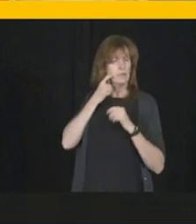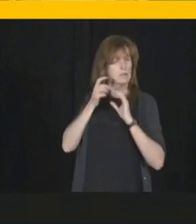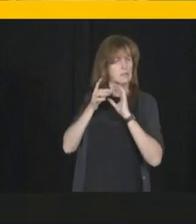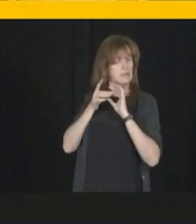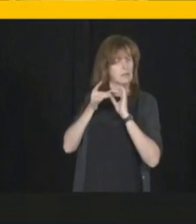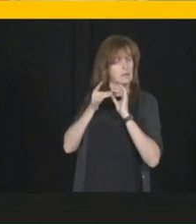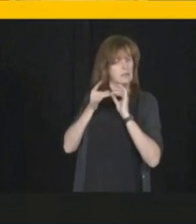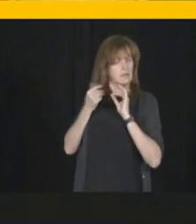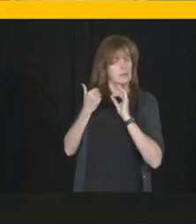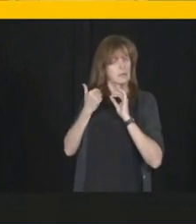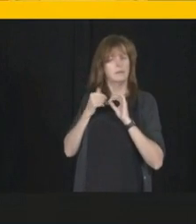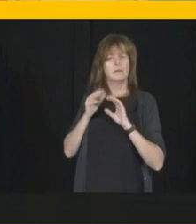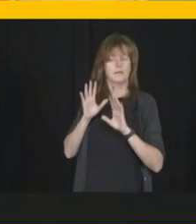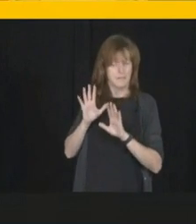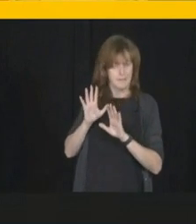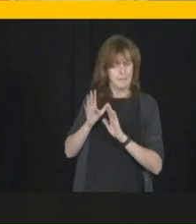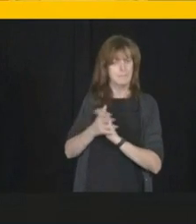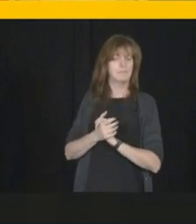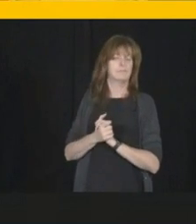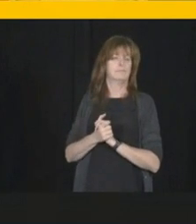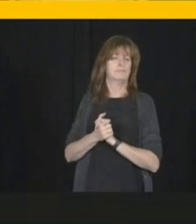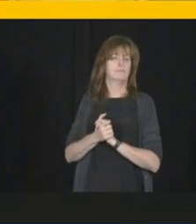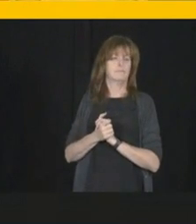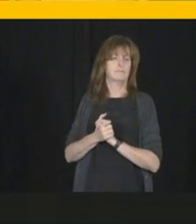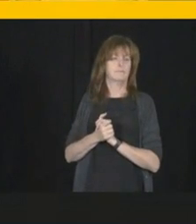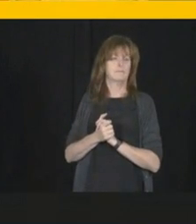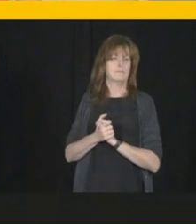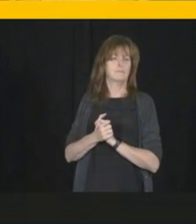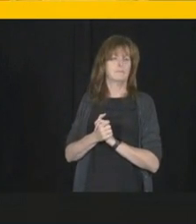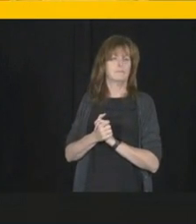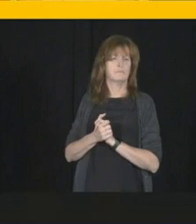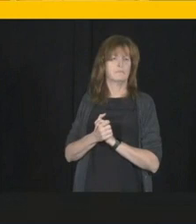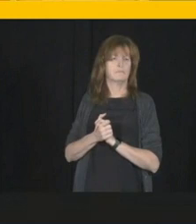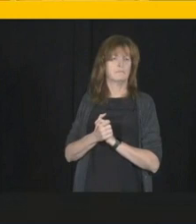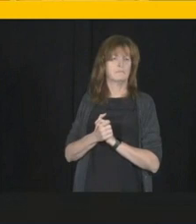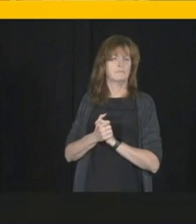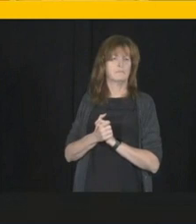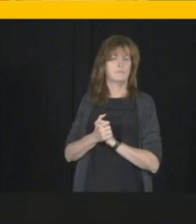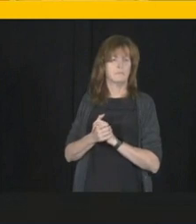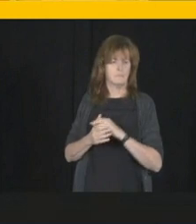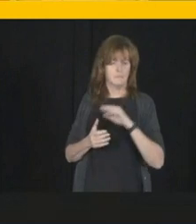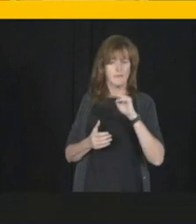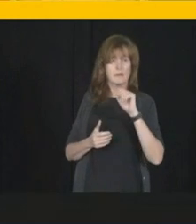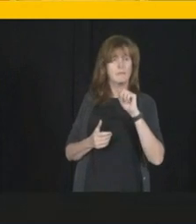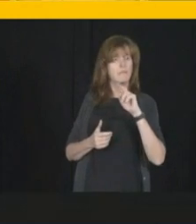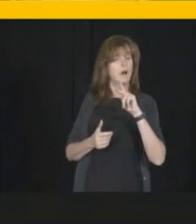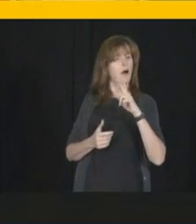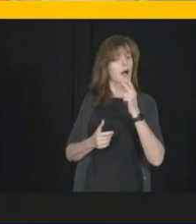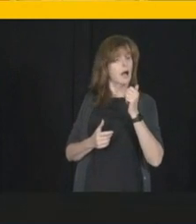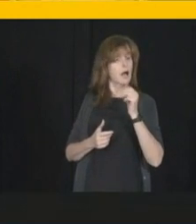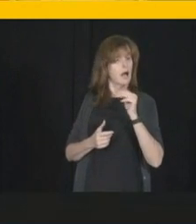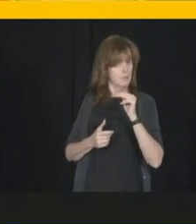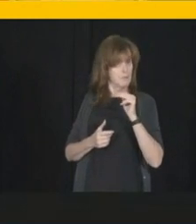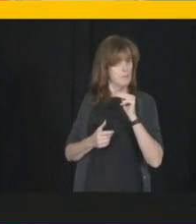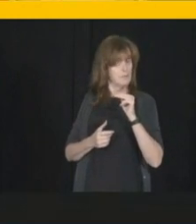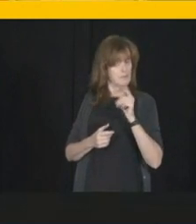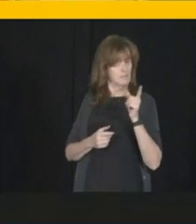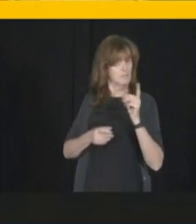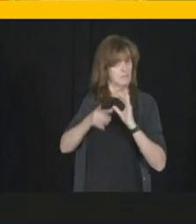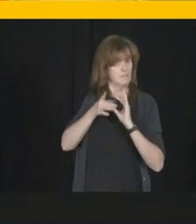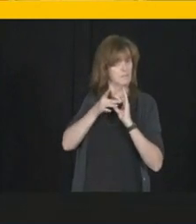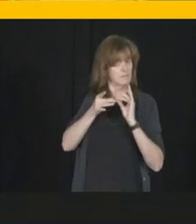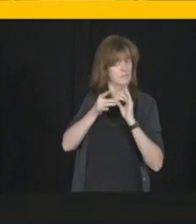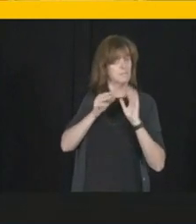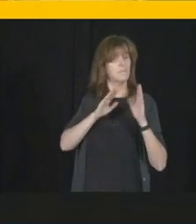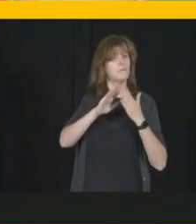Scarpitti this afternoon regarding that. We have to encourage people, and I apologize, Christina. This is the reason